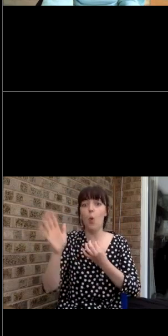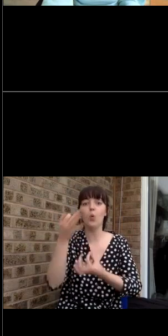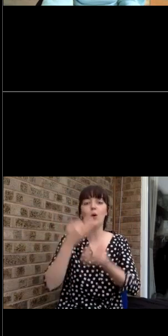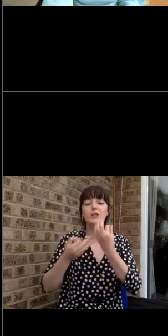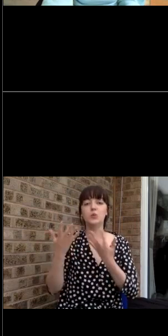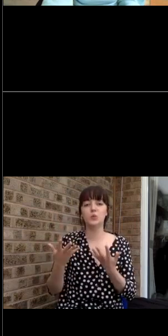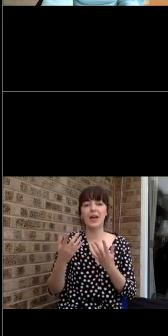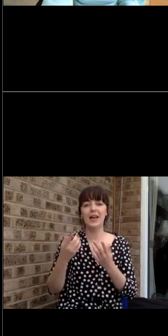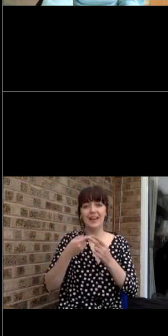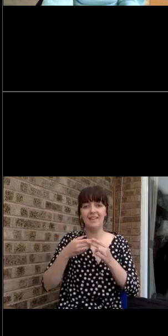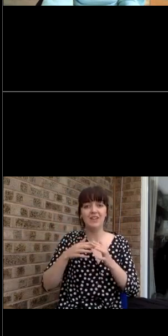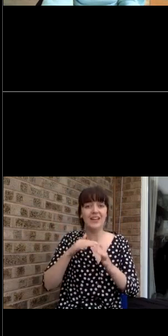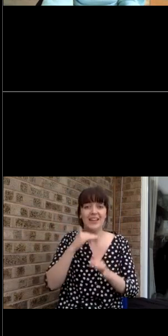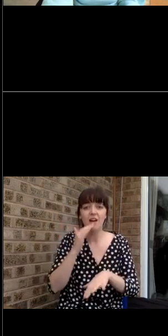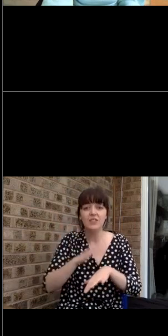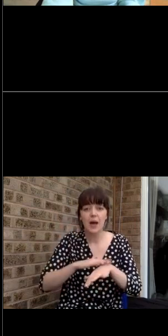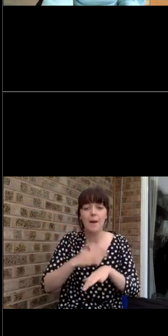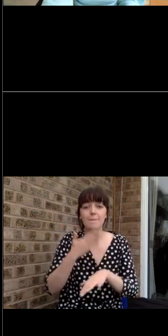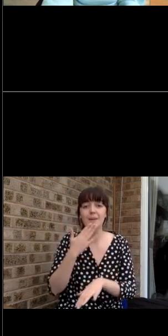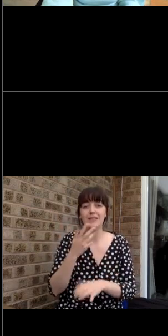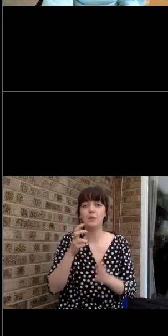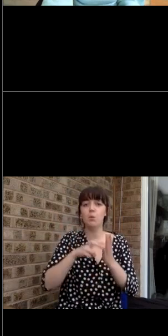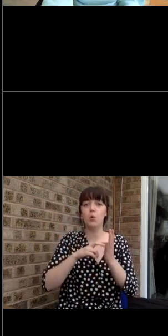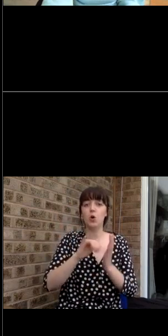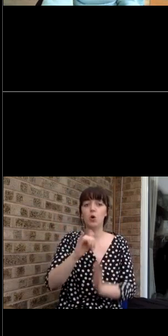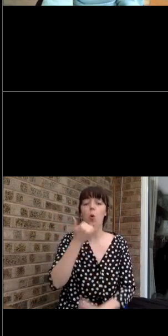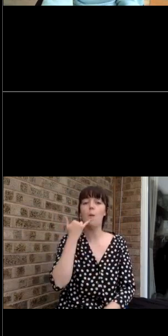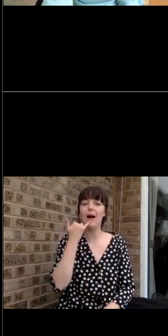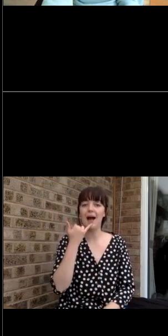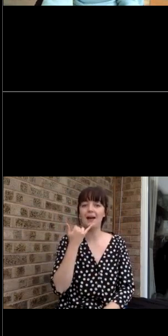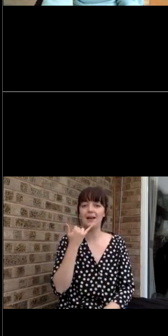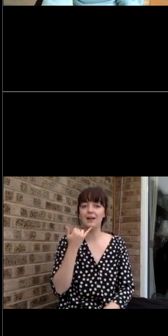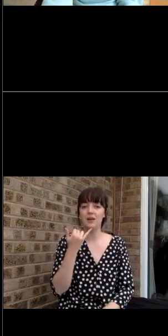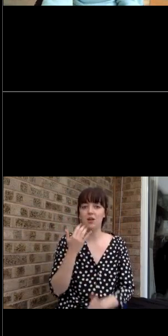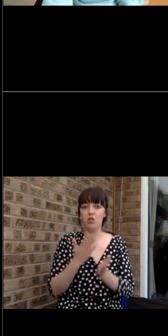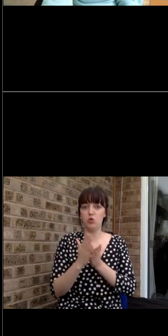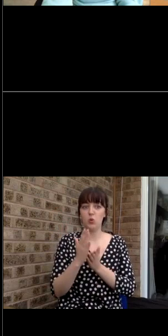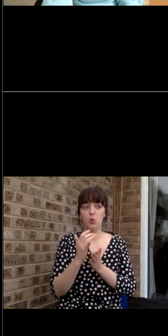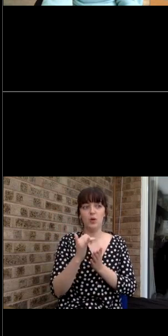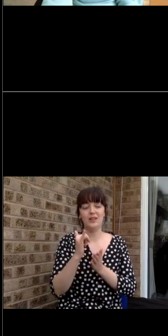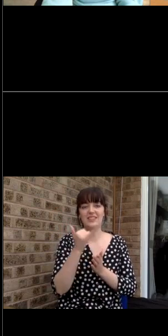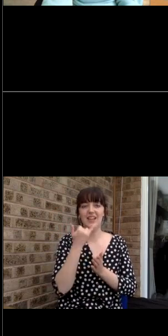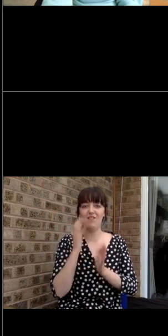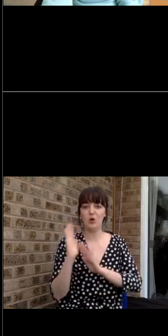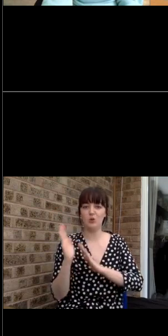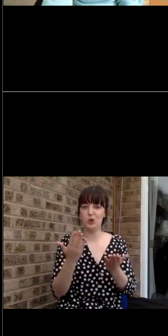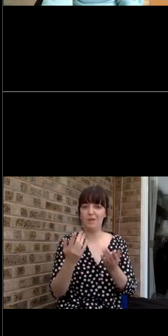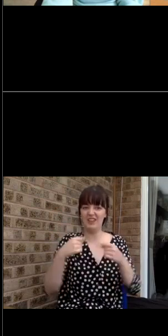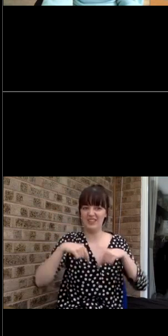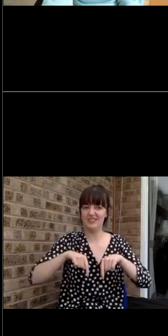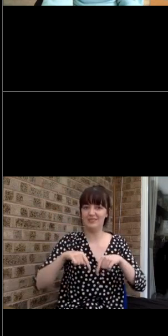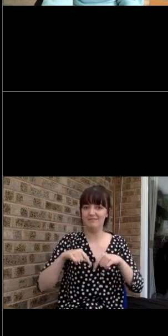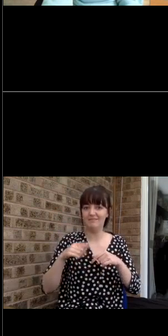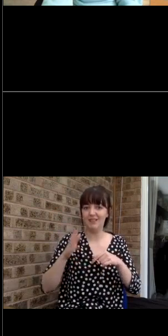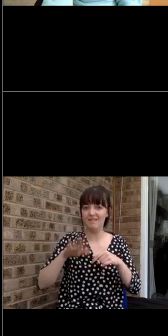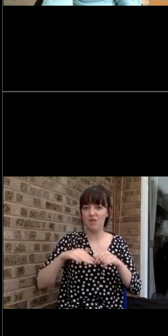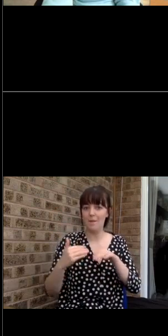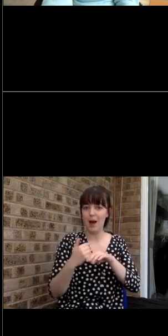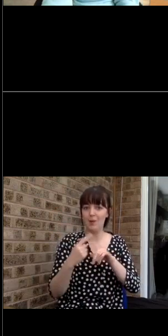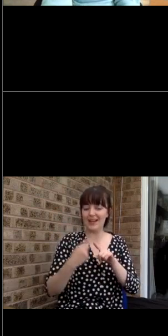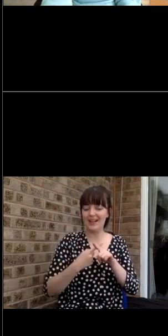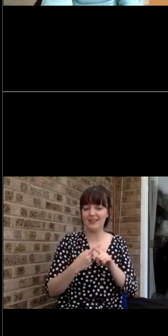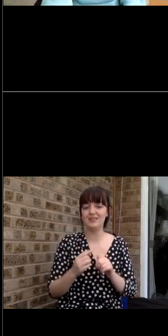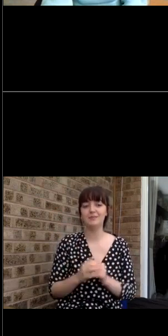would encourage you to book that callback using our telephone surgery service. Callbacks can be booked on the website, or you can call us